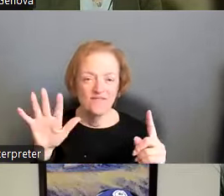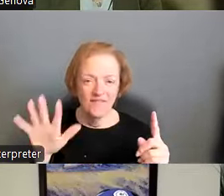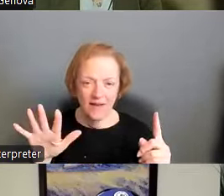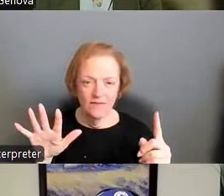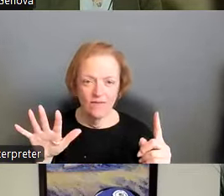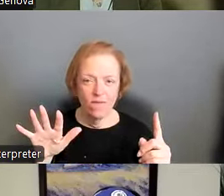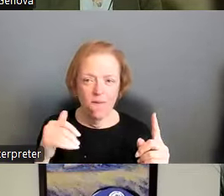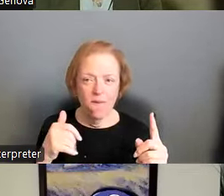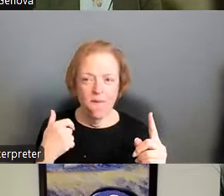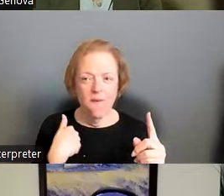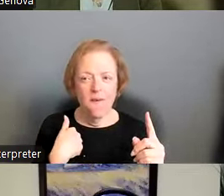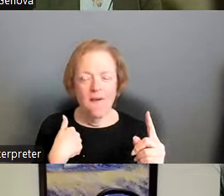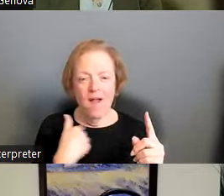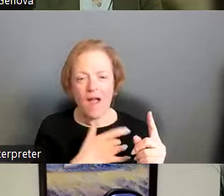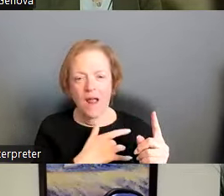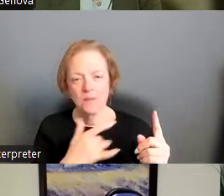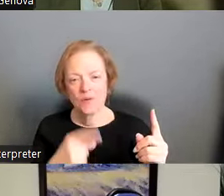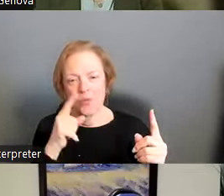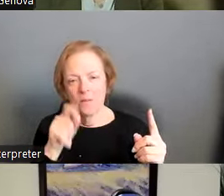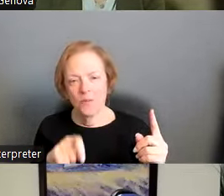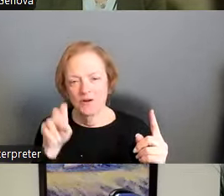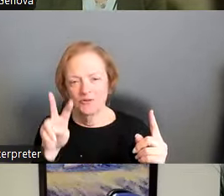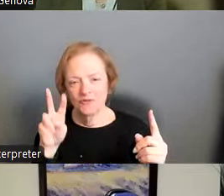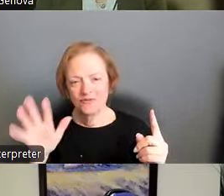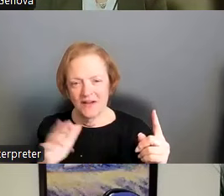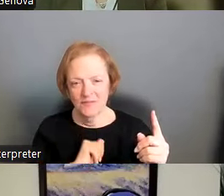do 1.25 on YouTube, but